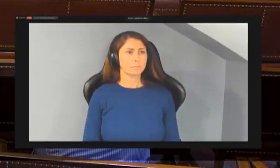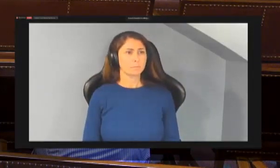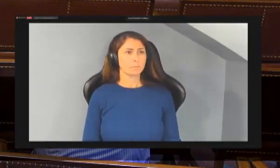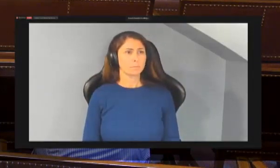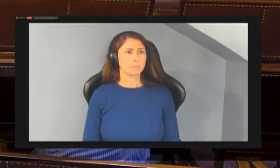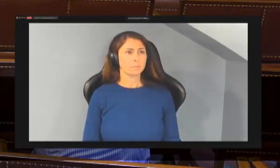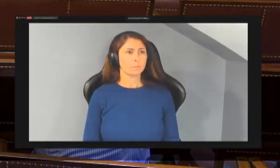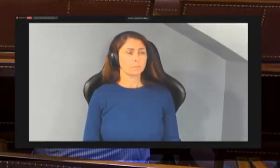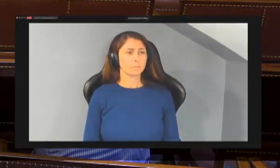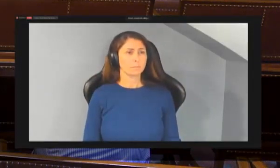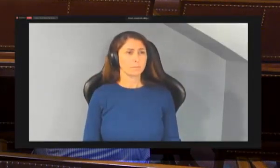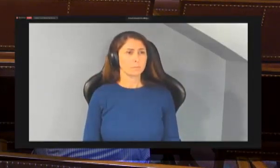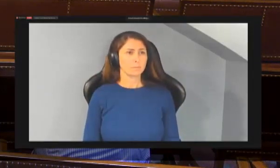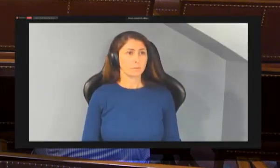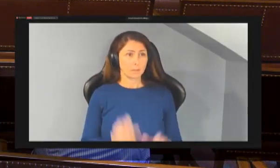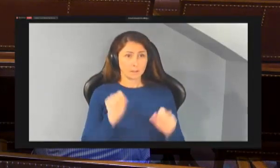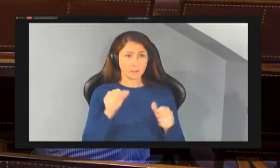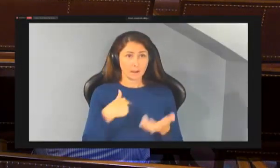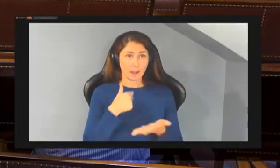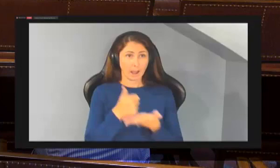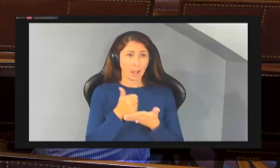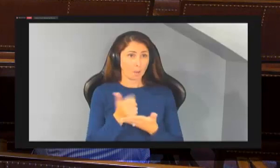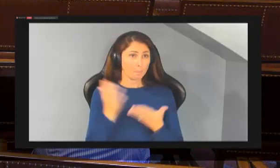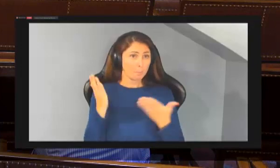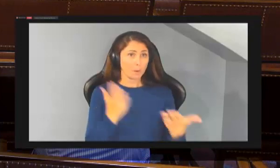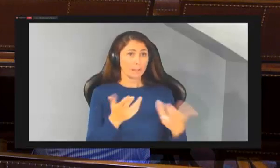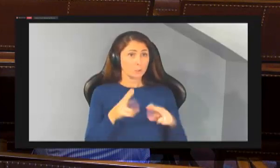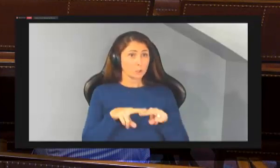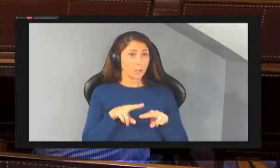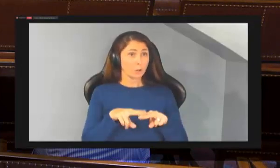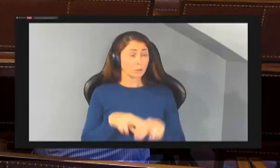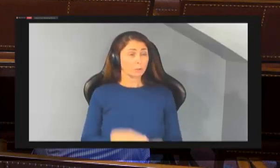Here, can I help bring a chair in?